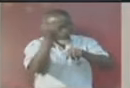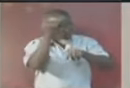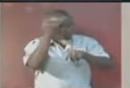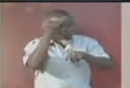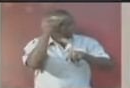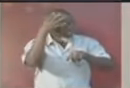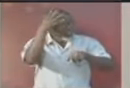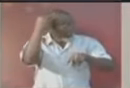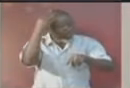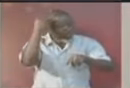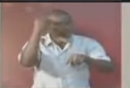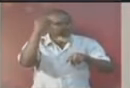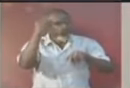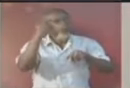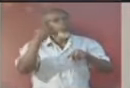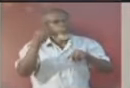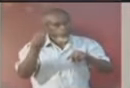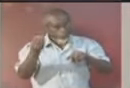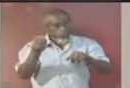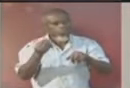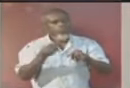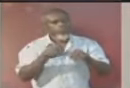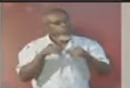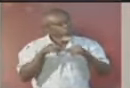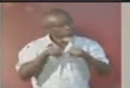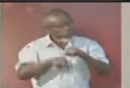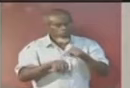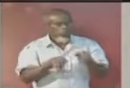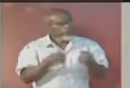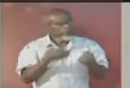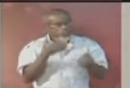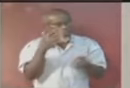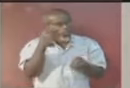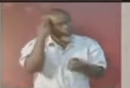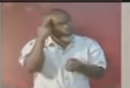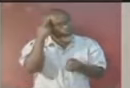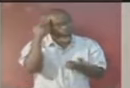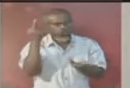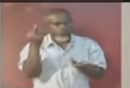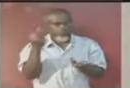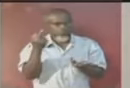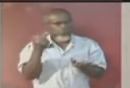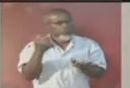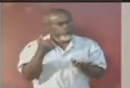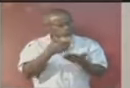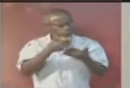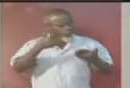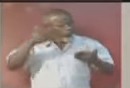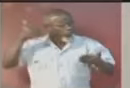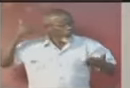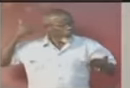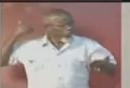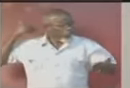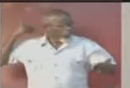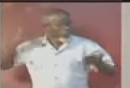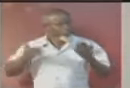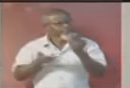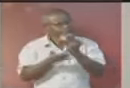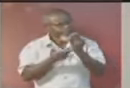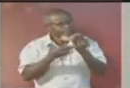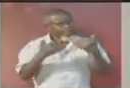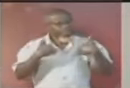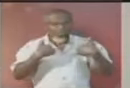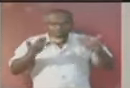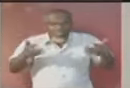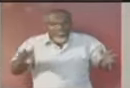as I was saying, the inactivated virus that is Sinopharm, that technology has been around since the 1950s. So we just apply